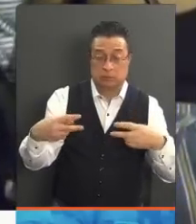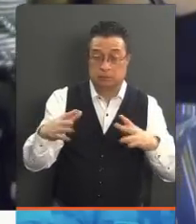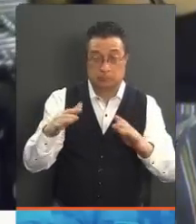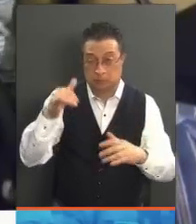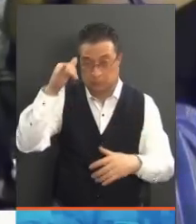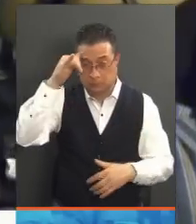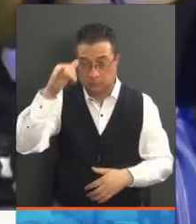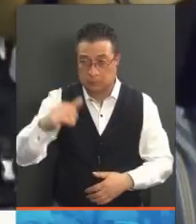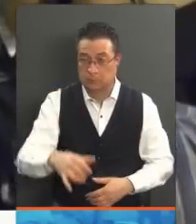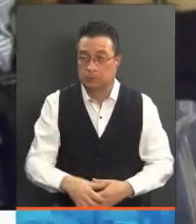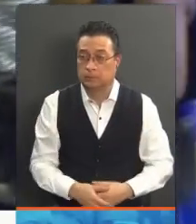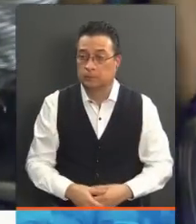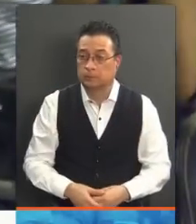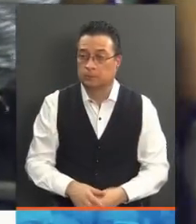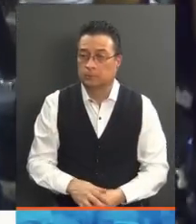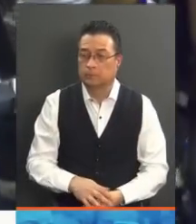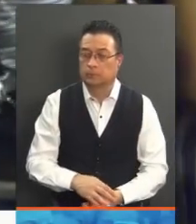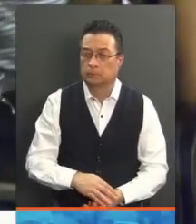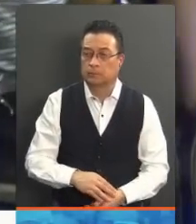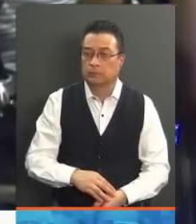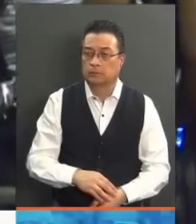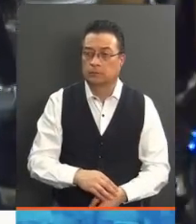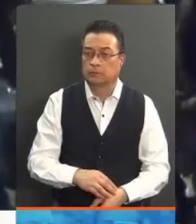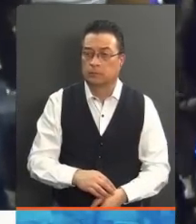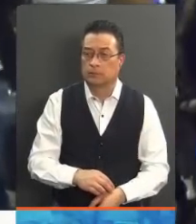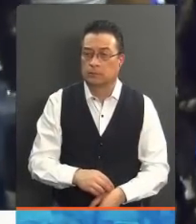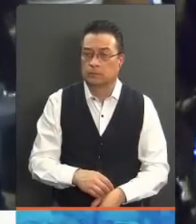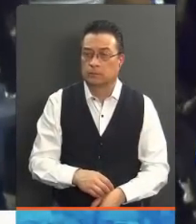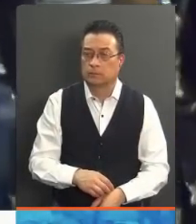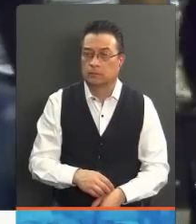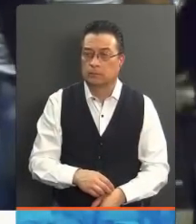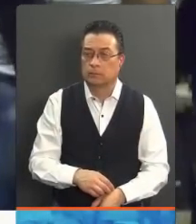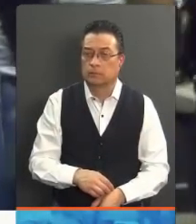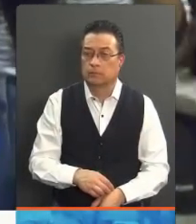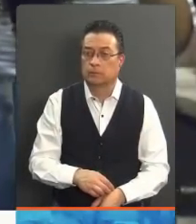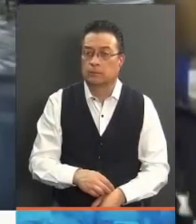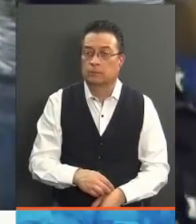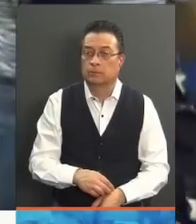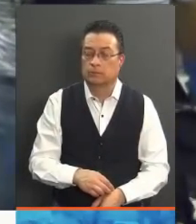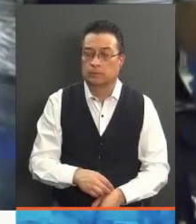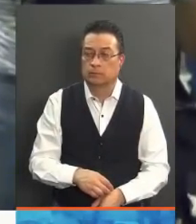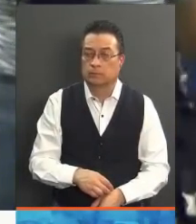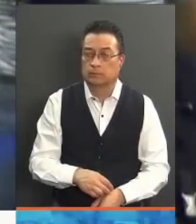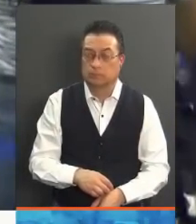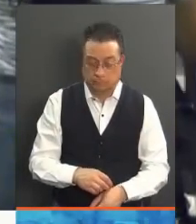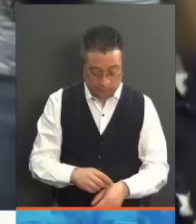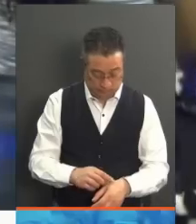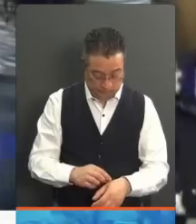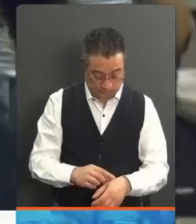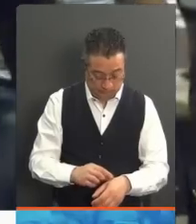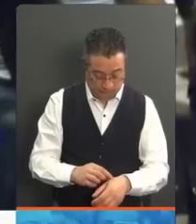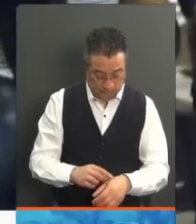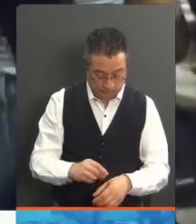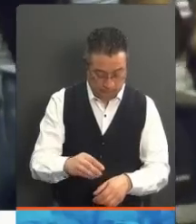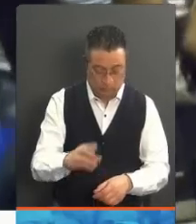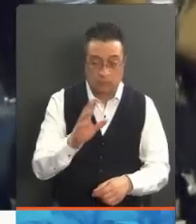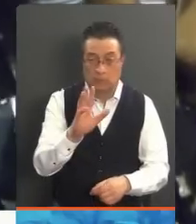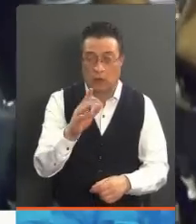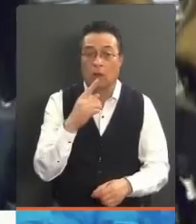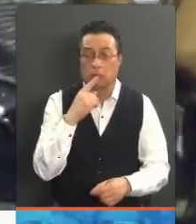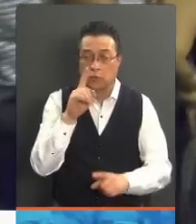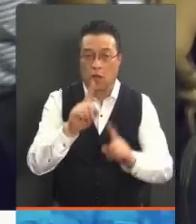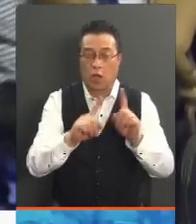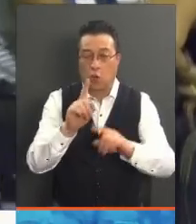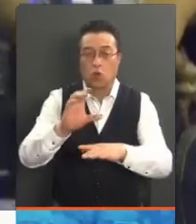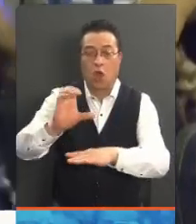Mm-hmm. Mire, Ramón, le tengo algunos estados, por